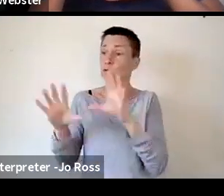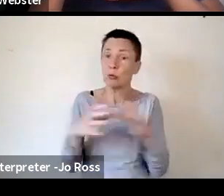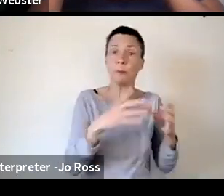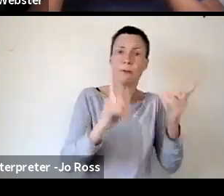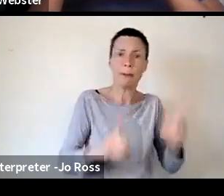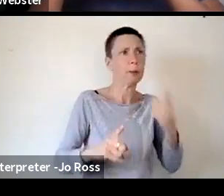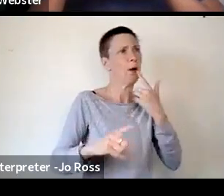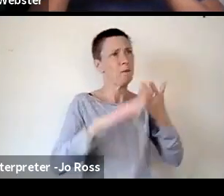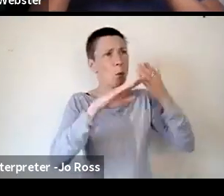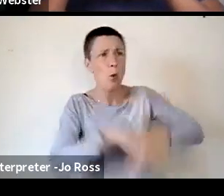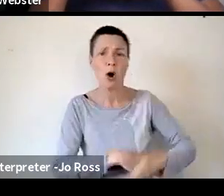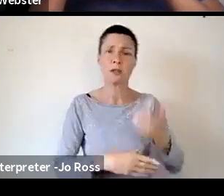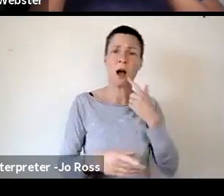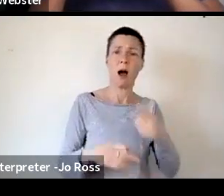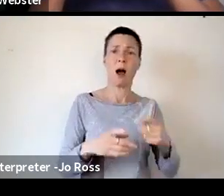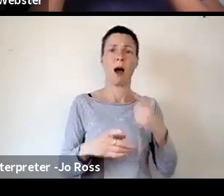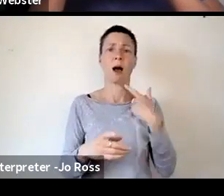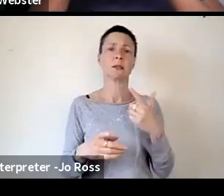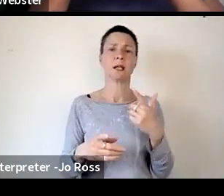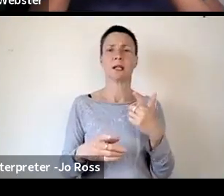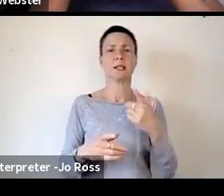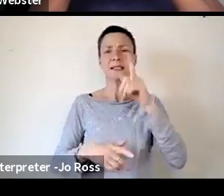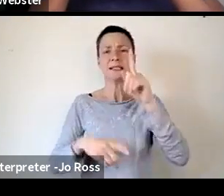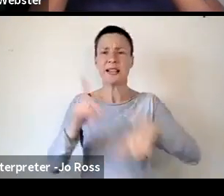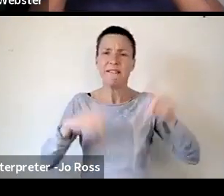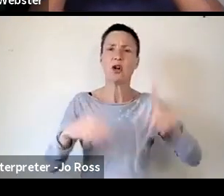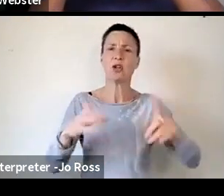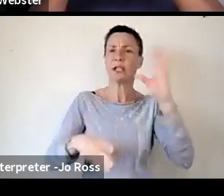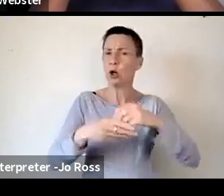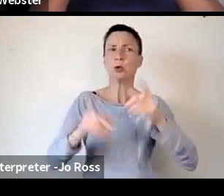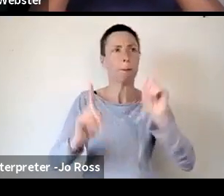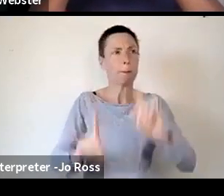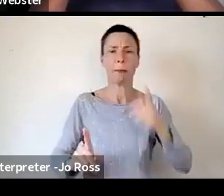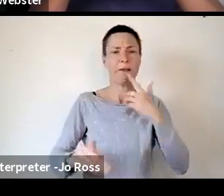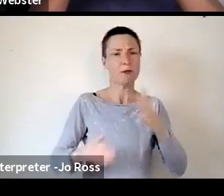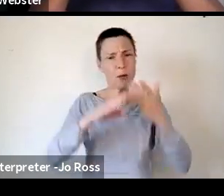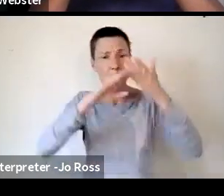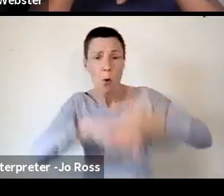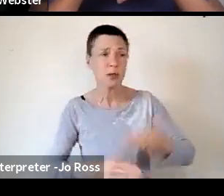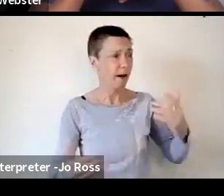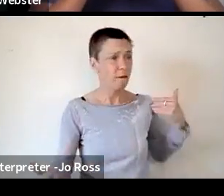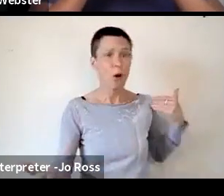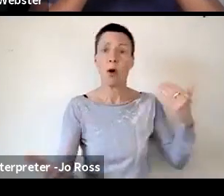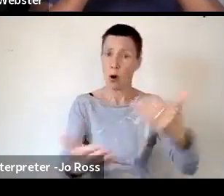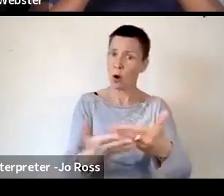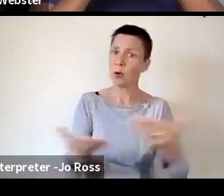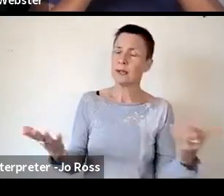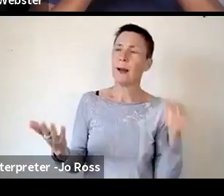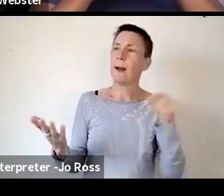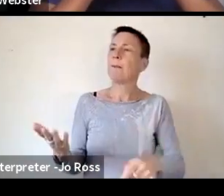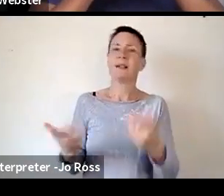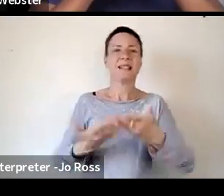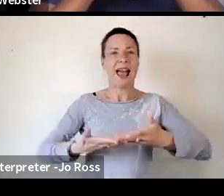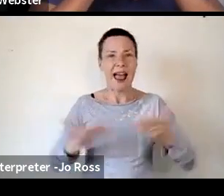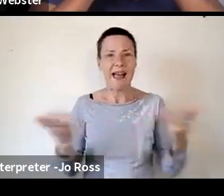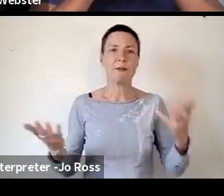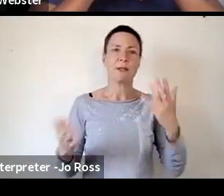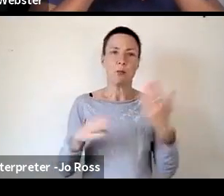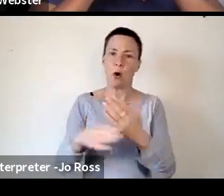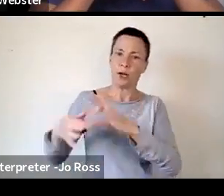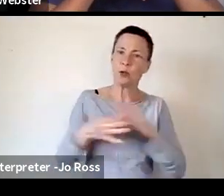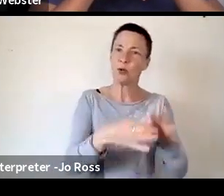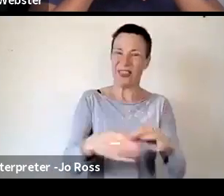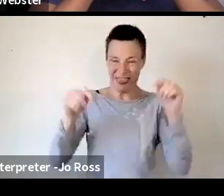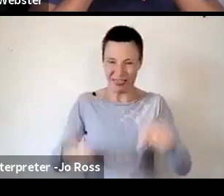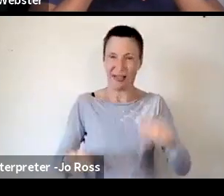been working very hard on this, D&I people. But, you know, it's everybody kind of working together. You need